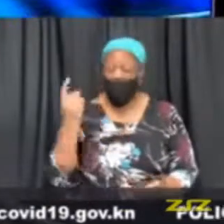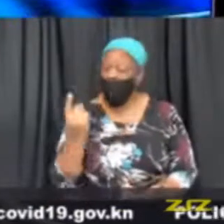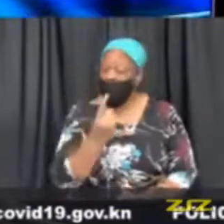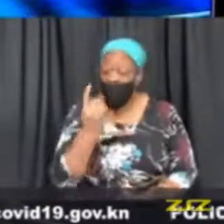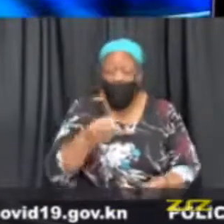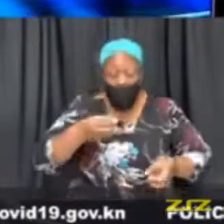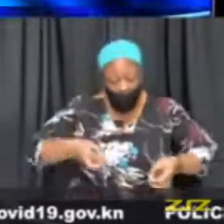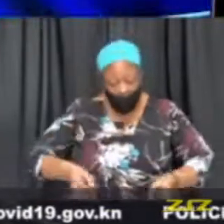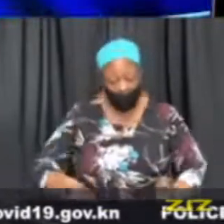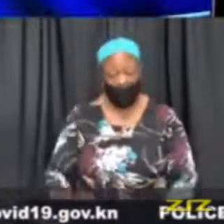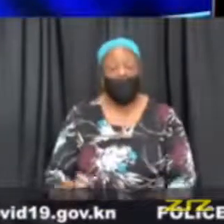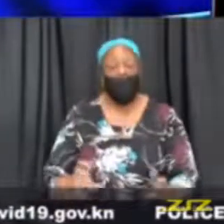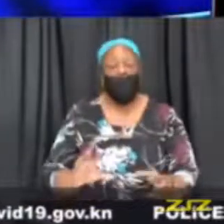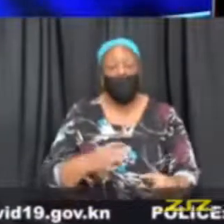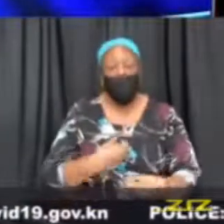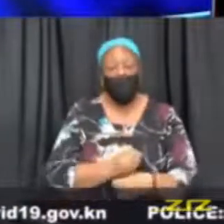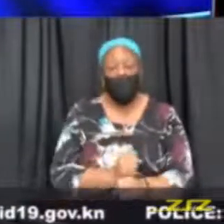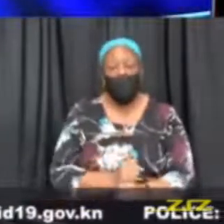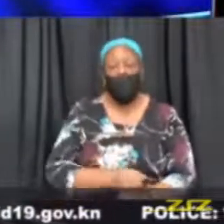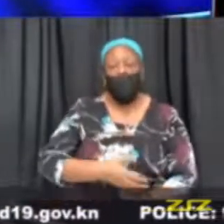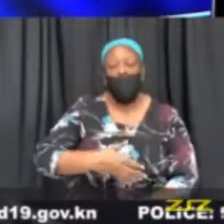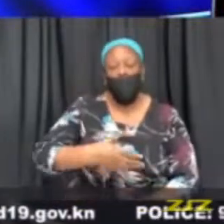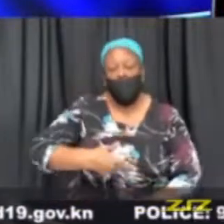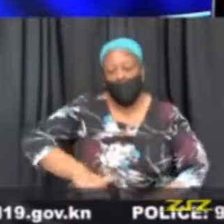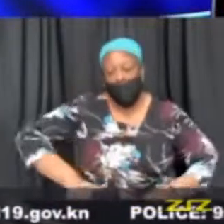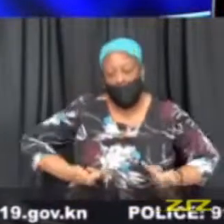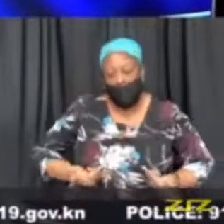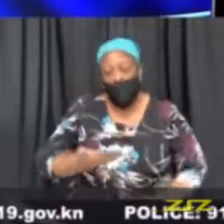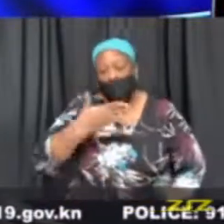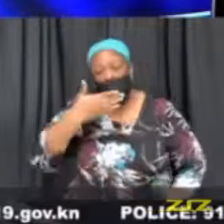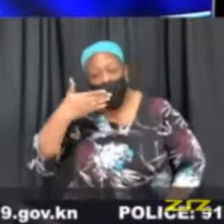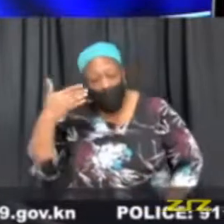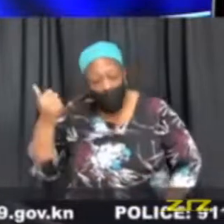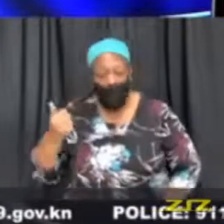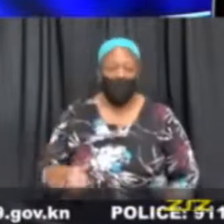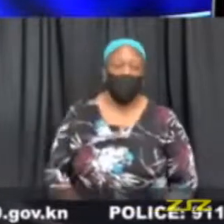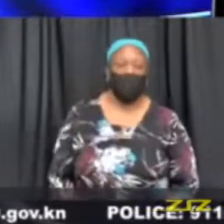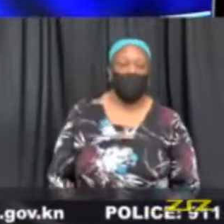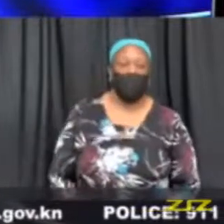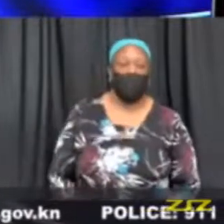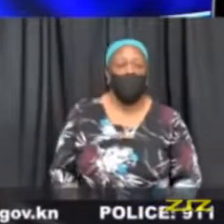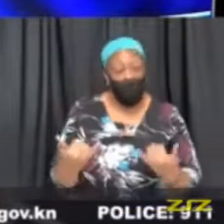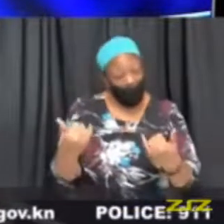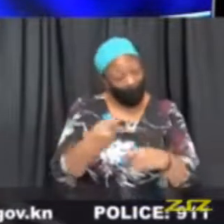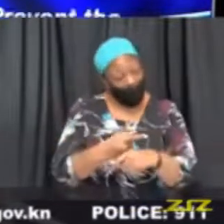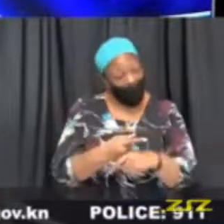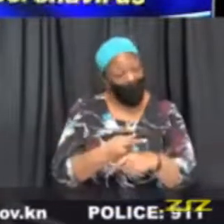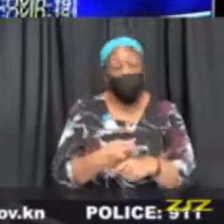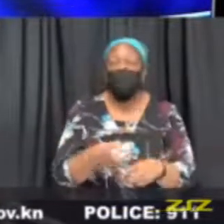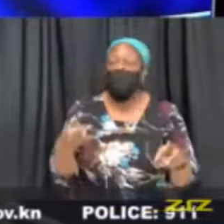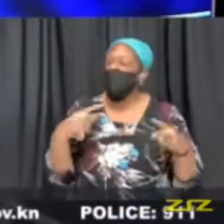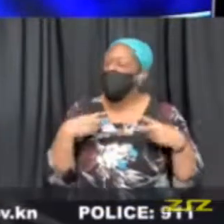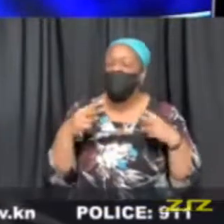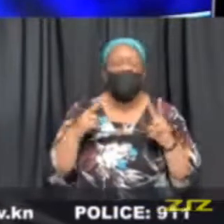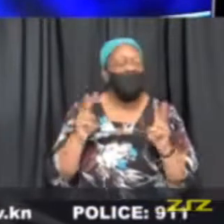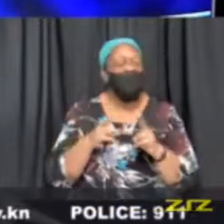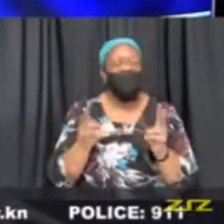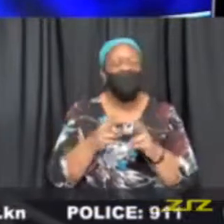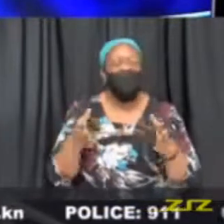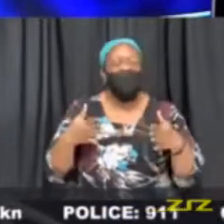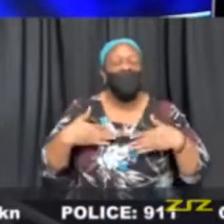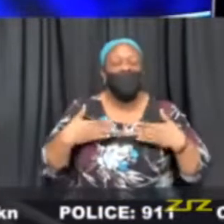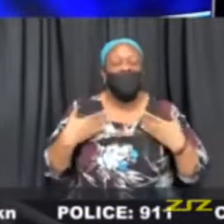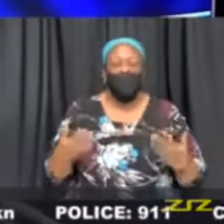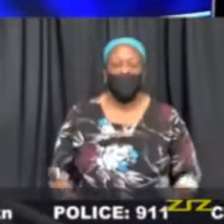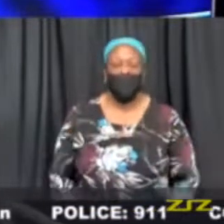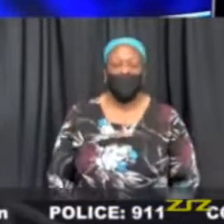hope. It is our best shot. And today I'm happy that in 2 weeks' time, I will